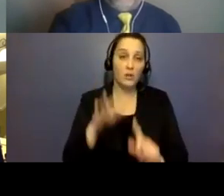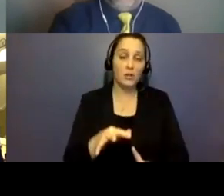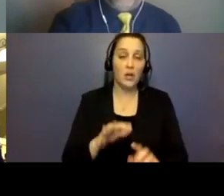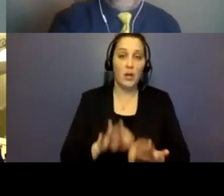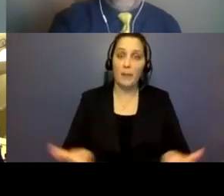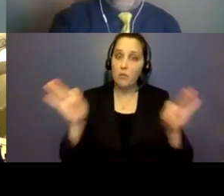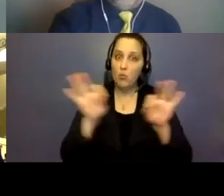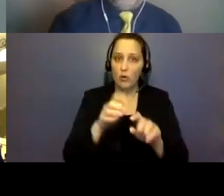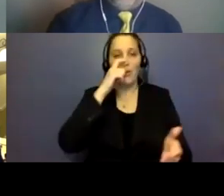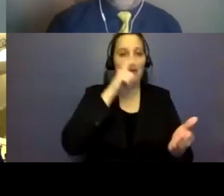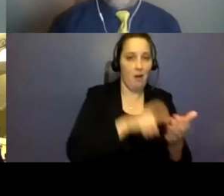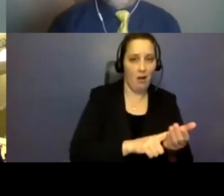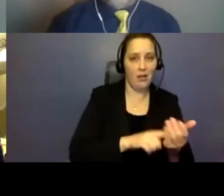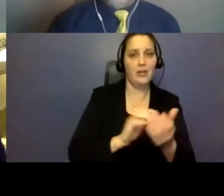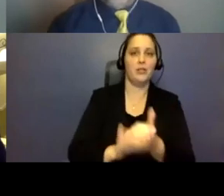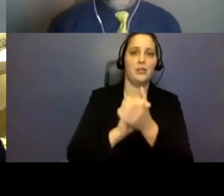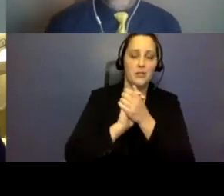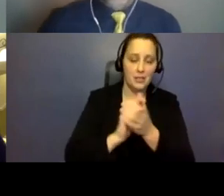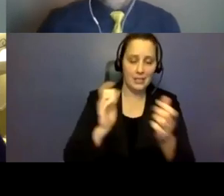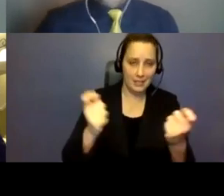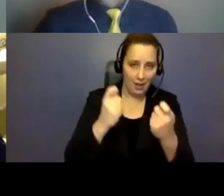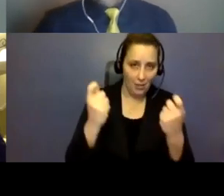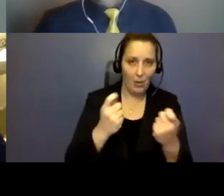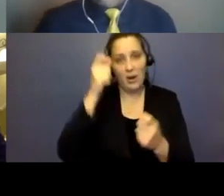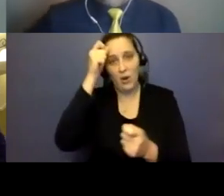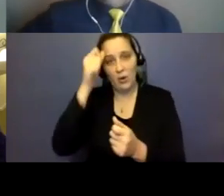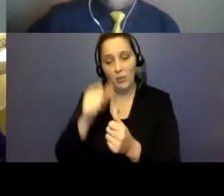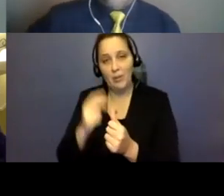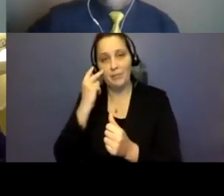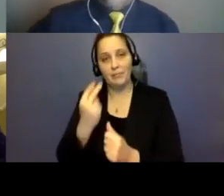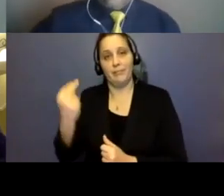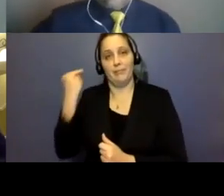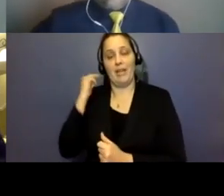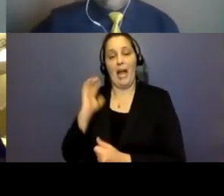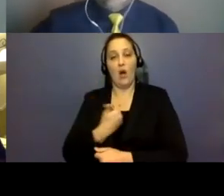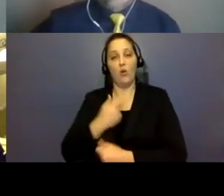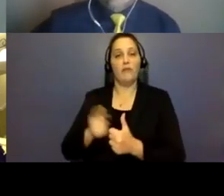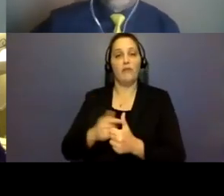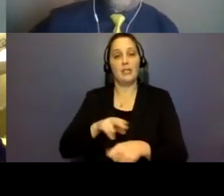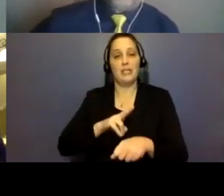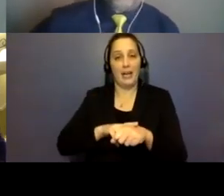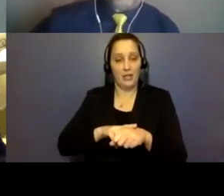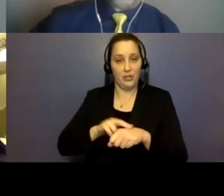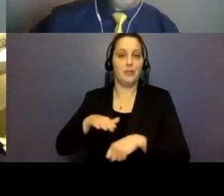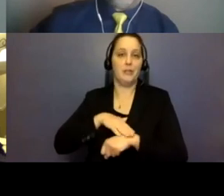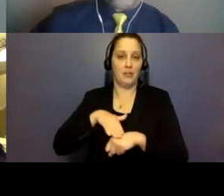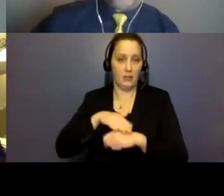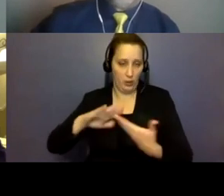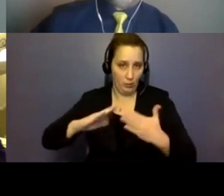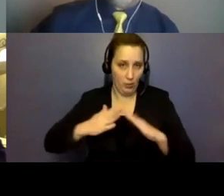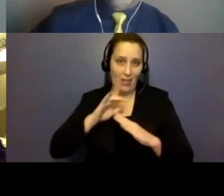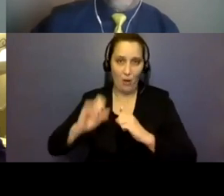acknowledge, celebrate, and remember the members of our First Nation community, because they were the foundation of this